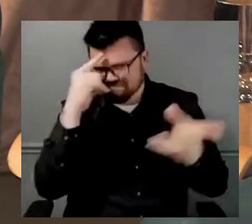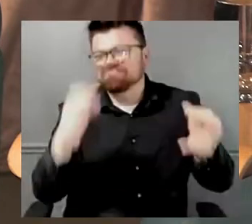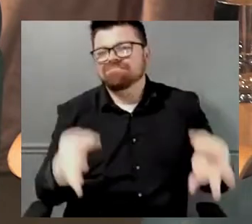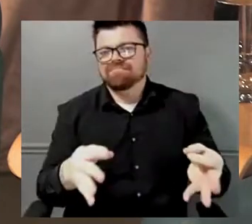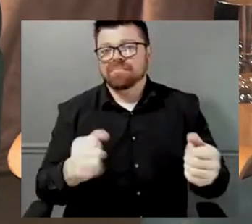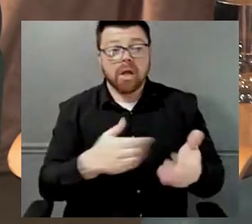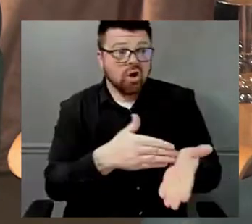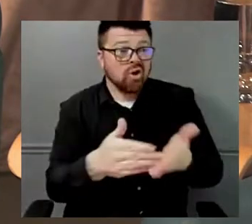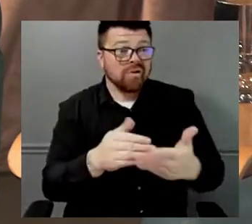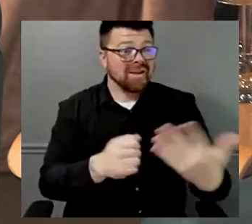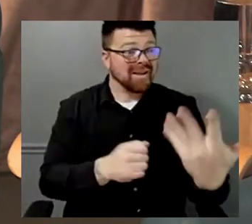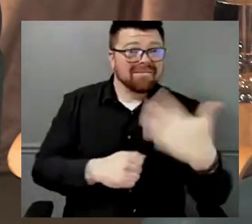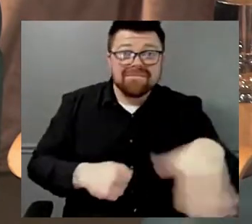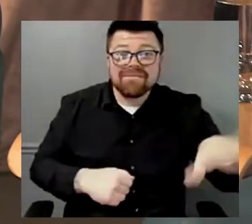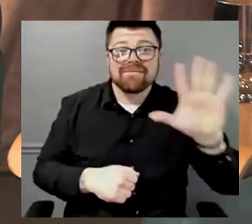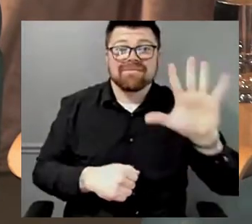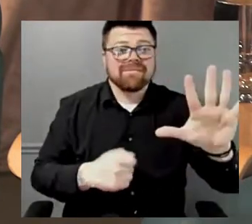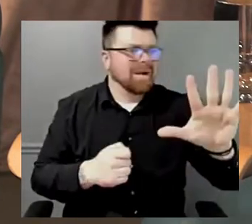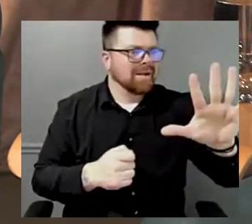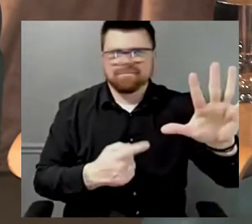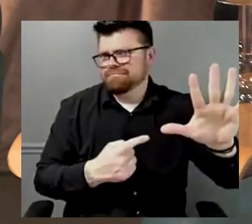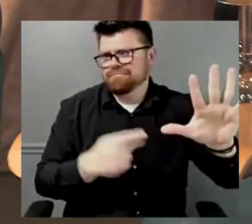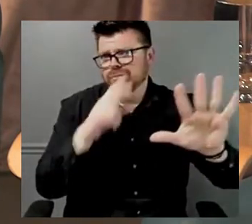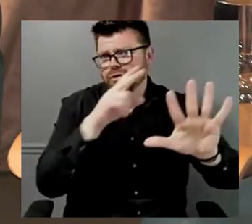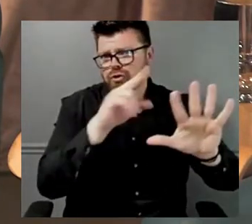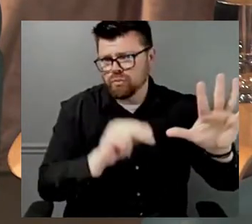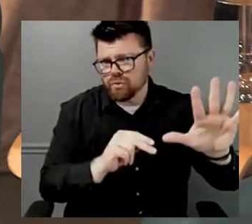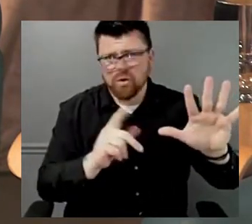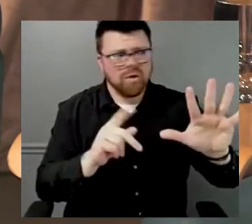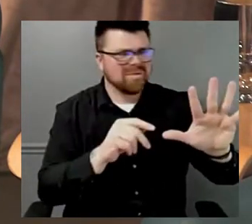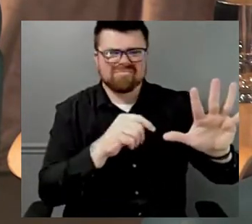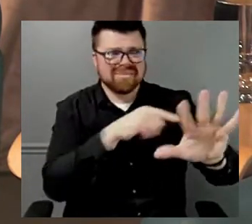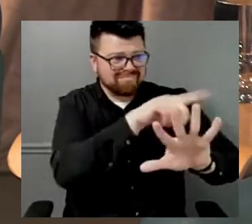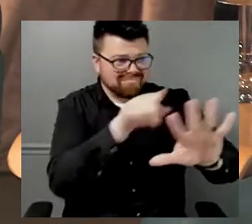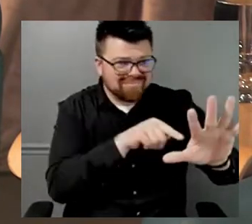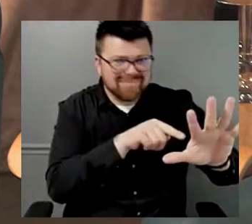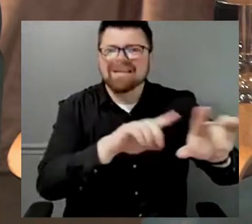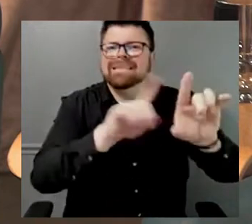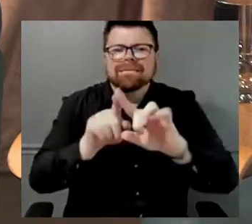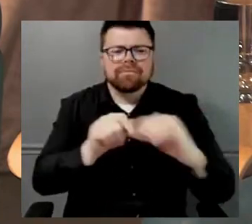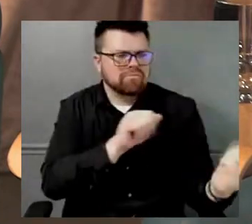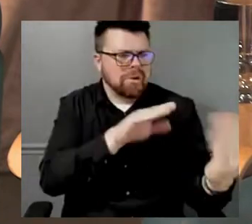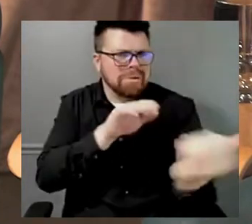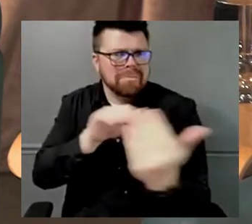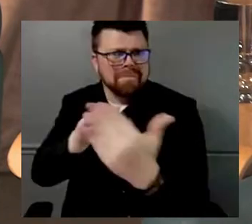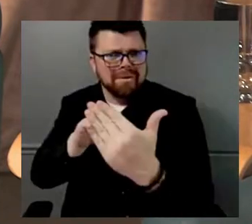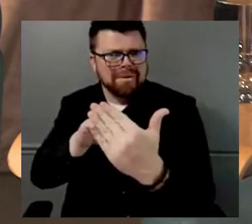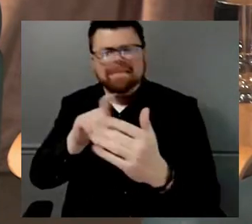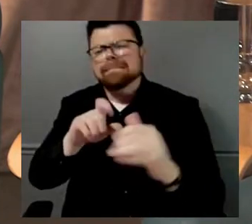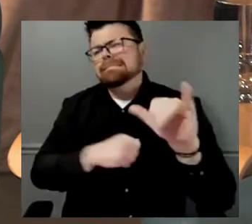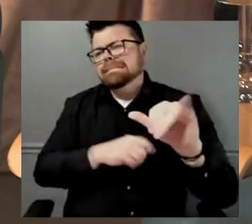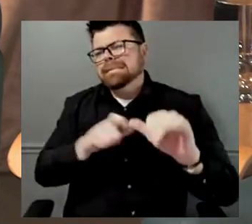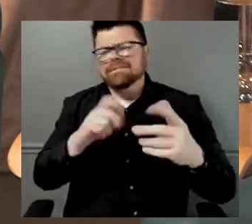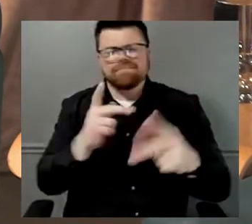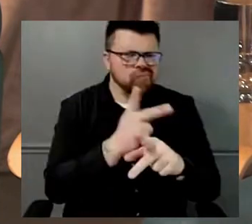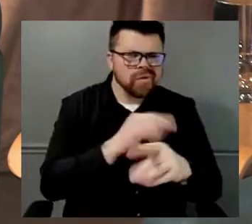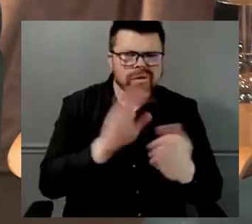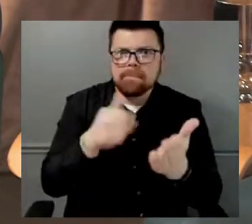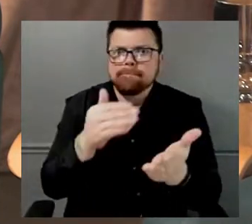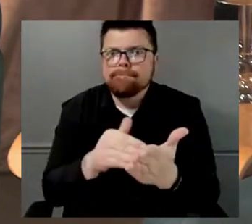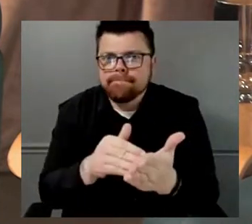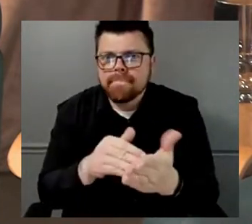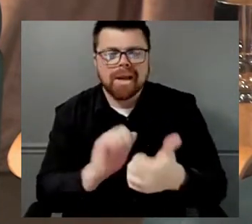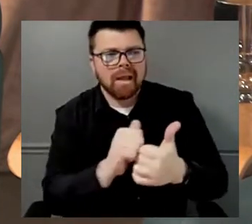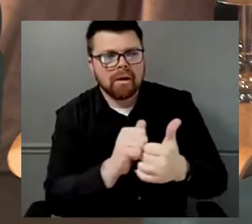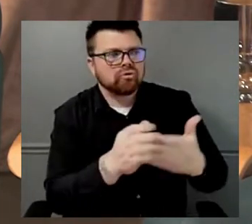five people, they're tugging at different directions, and mm-hmm. you have to navigate and find that middle. But there is also an